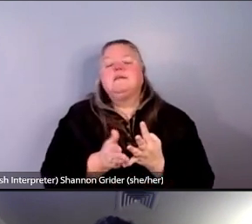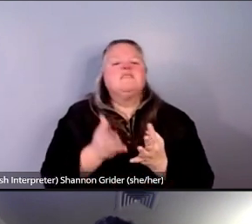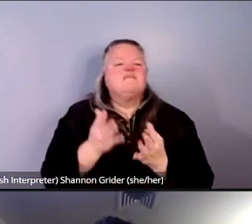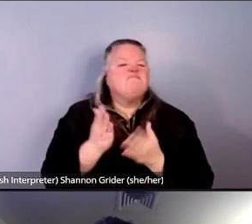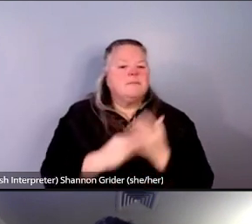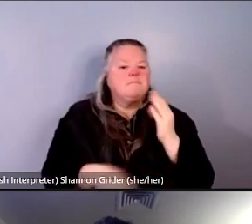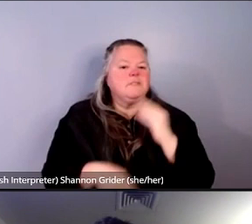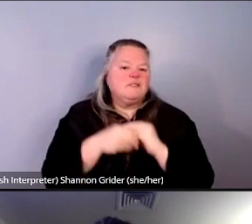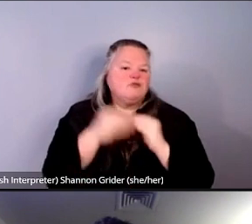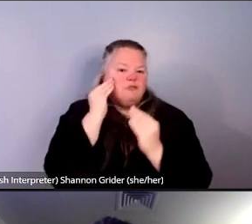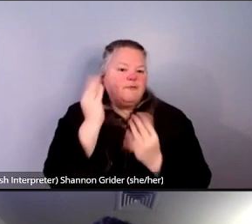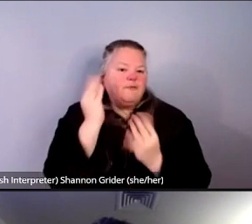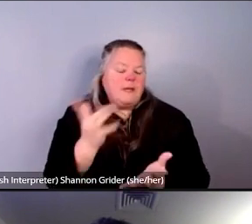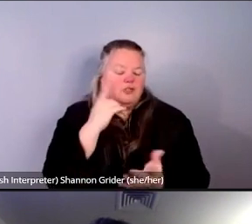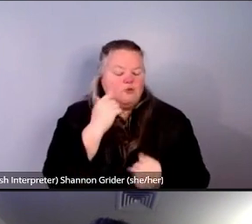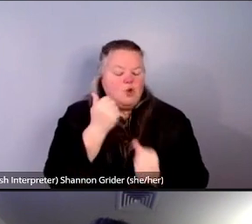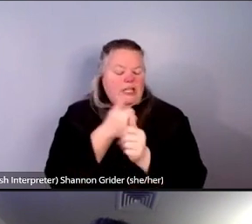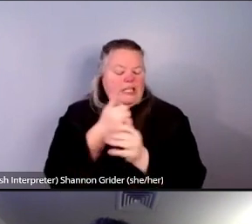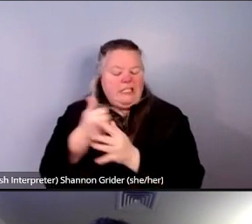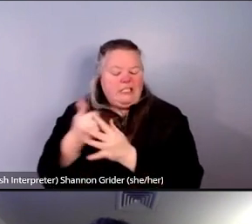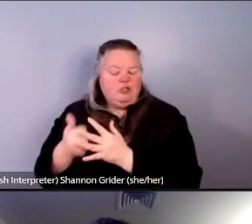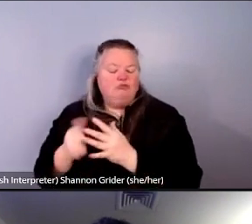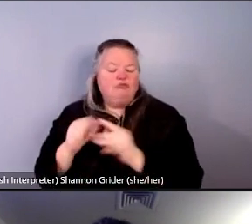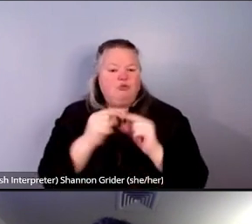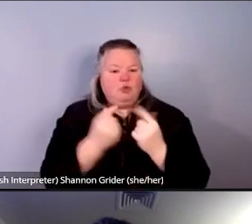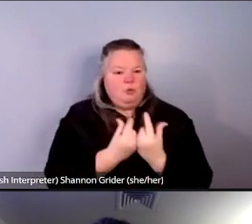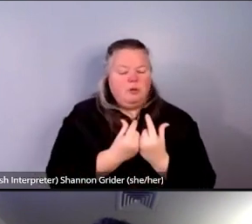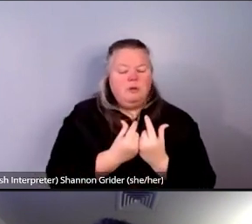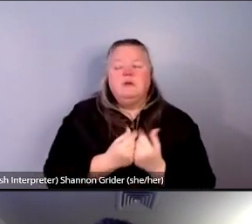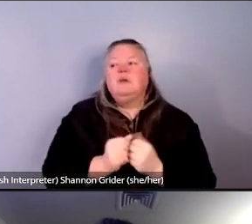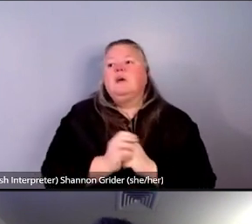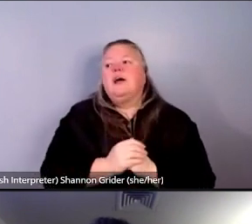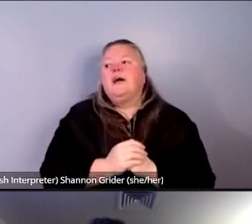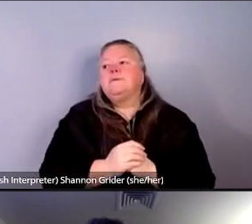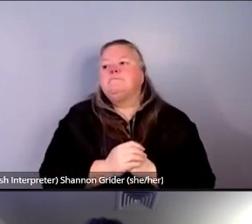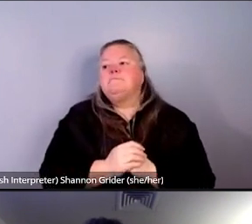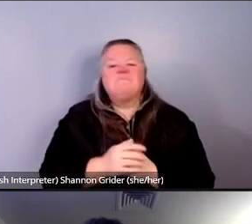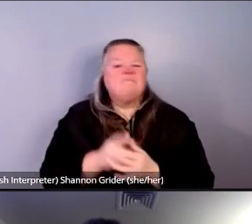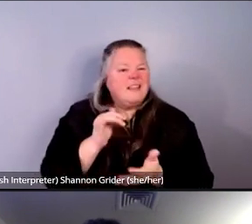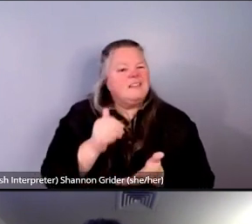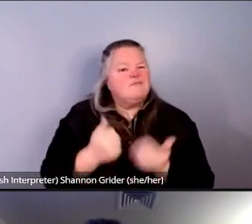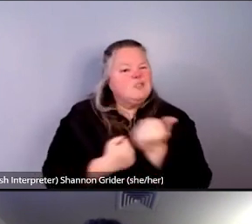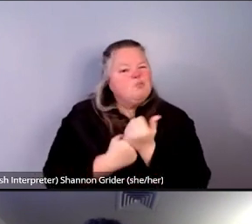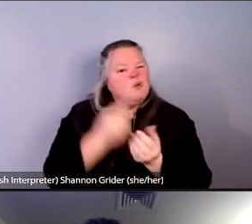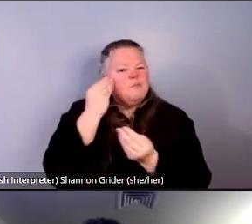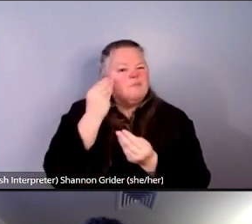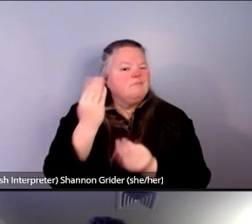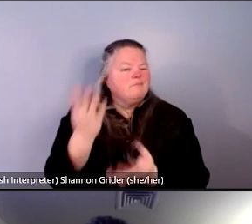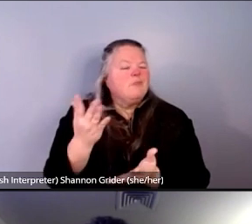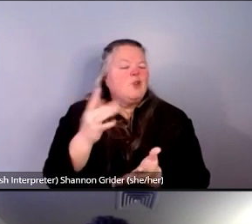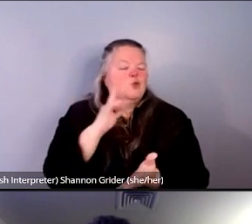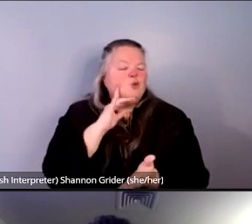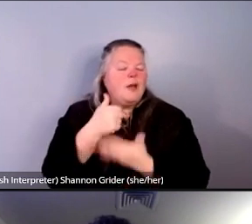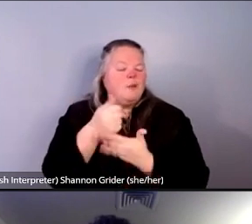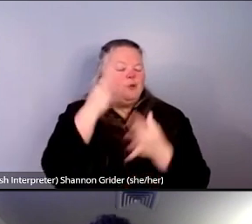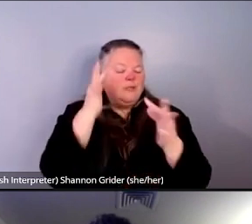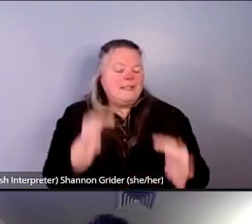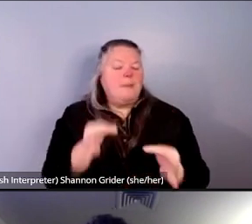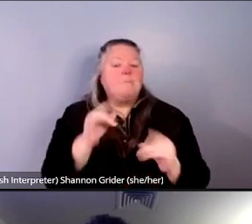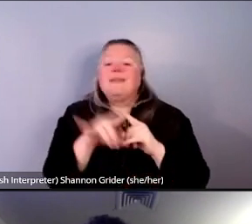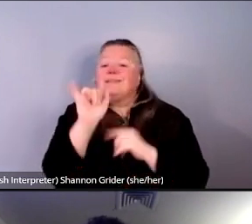additional information about, support materials that may help inform your decision in advance of the convening in